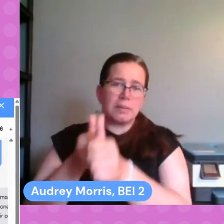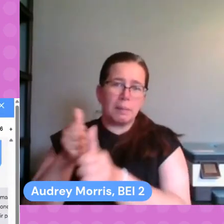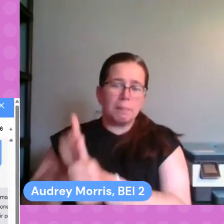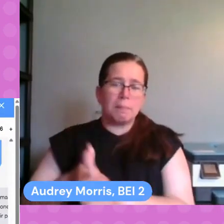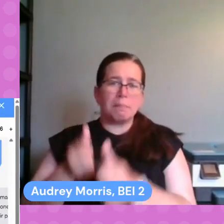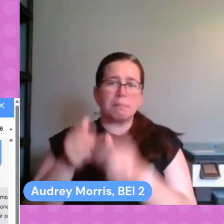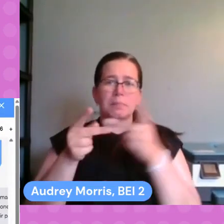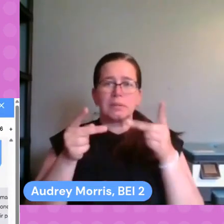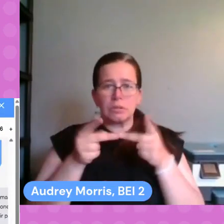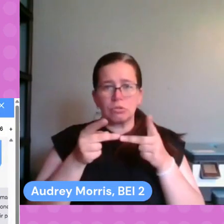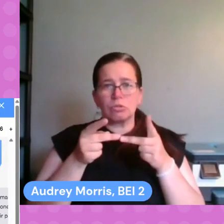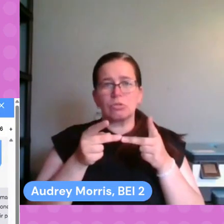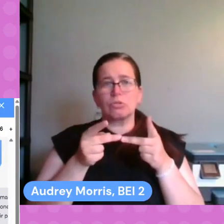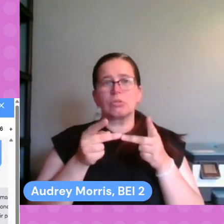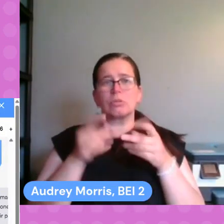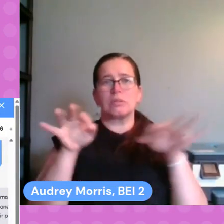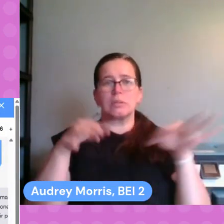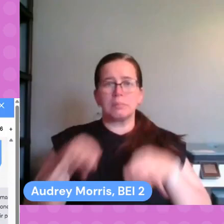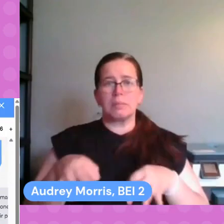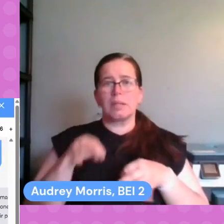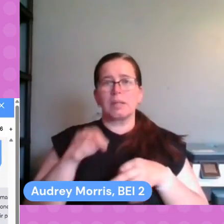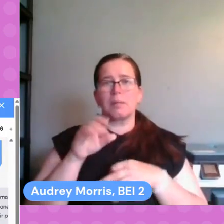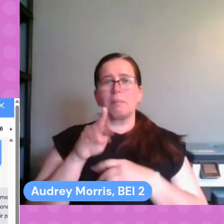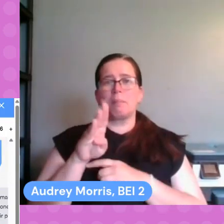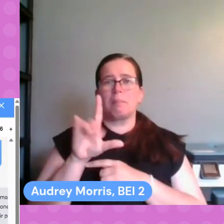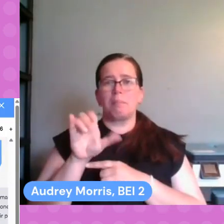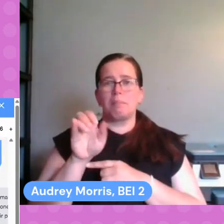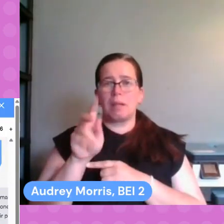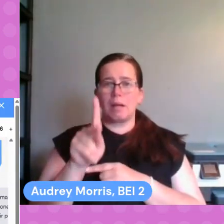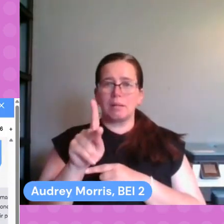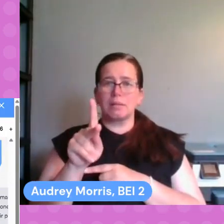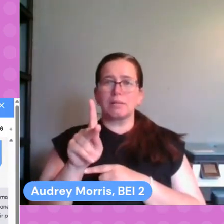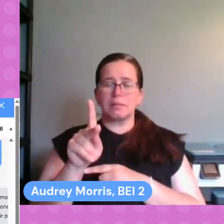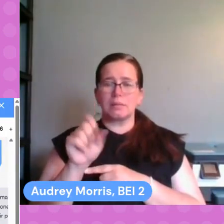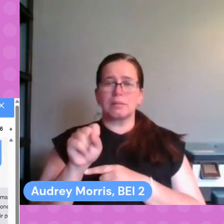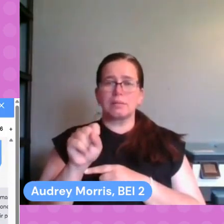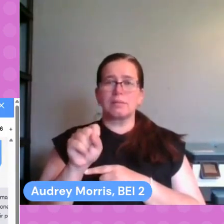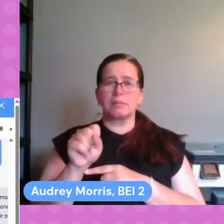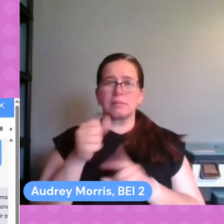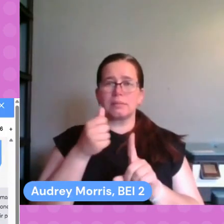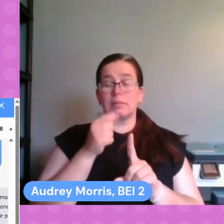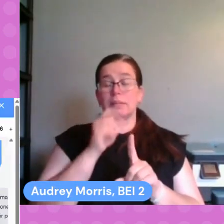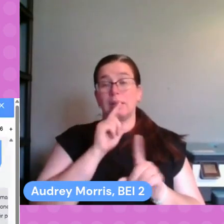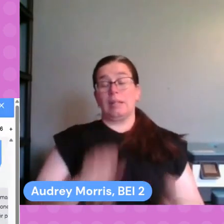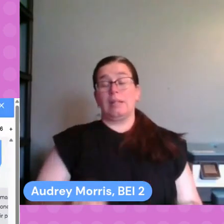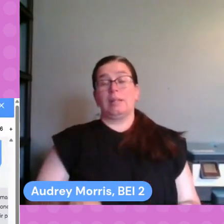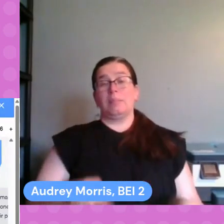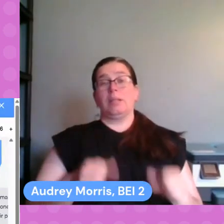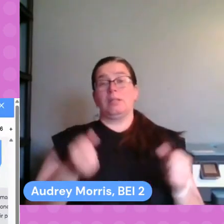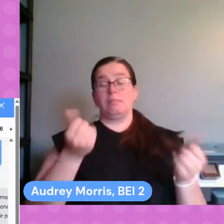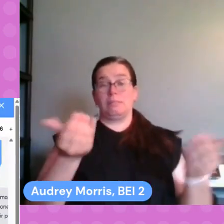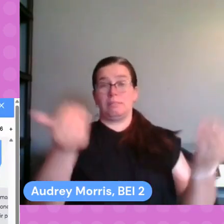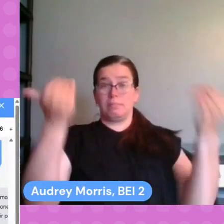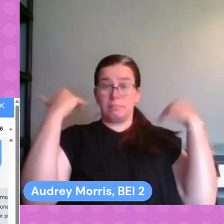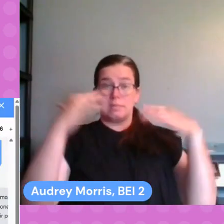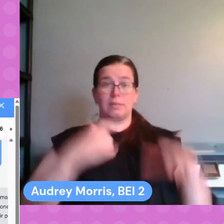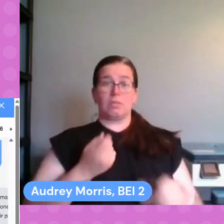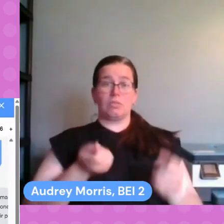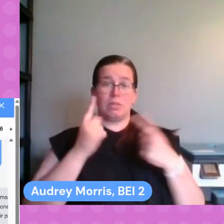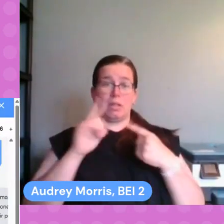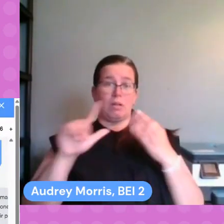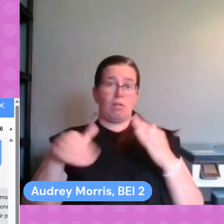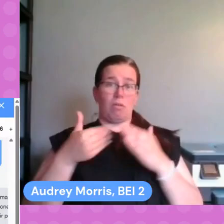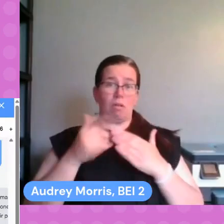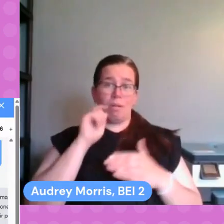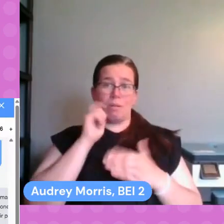positioning, explaining these block stacks that can be just intimidating to kind of understand where all this cool stuff